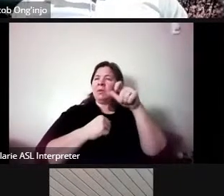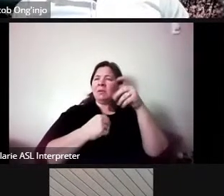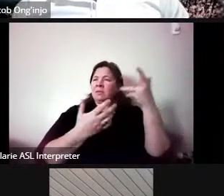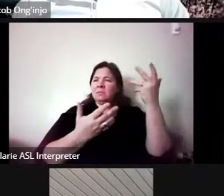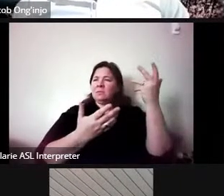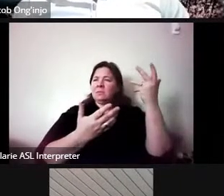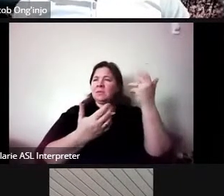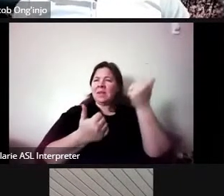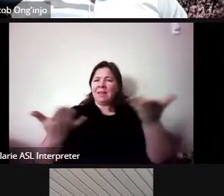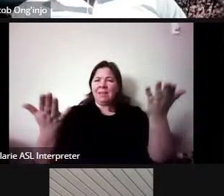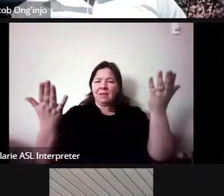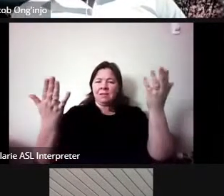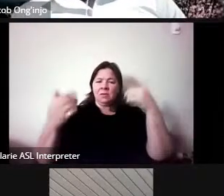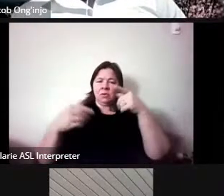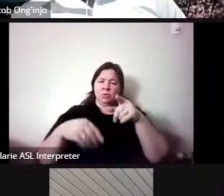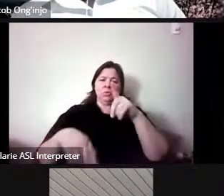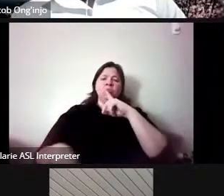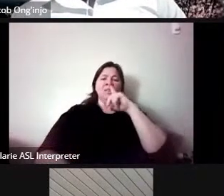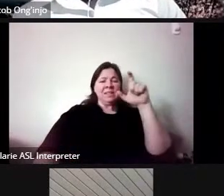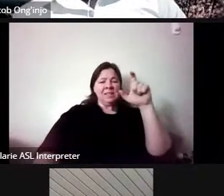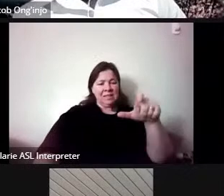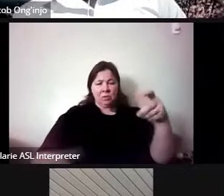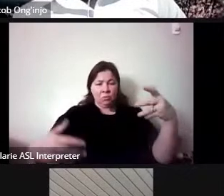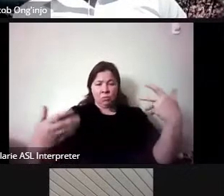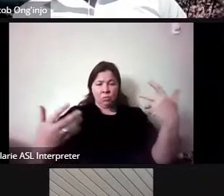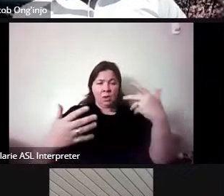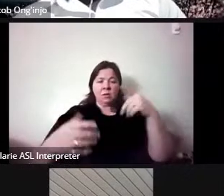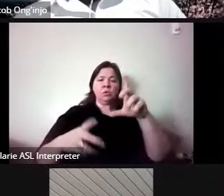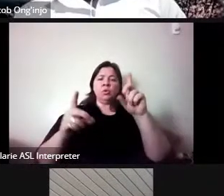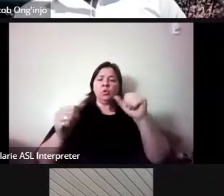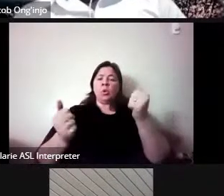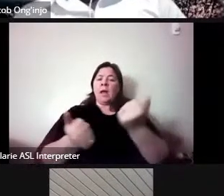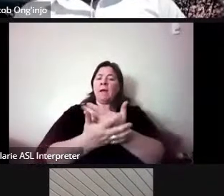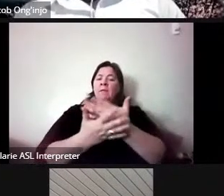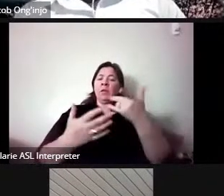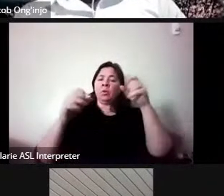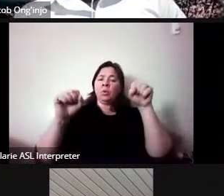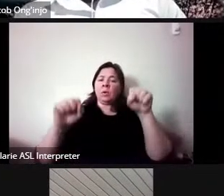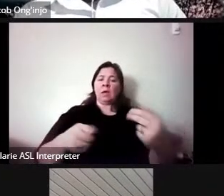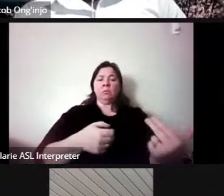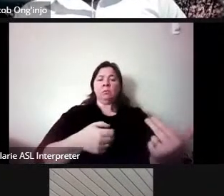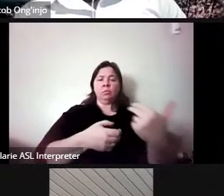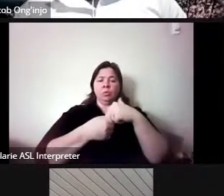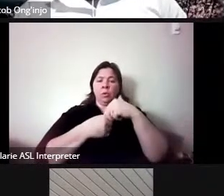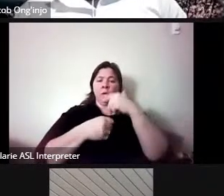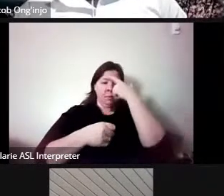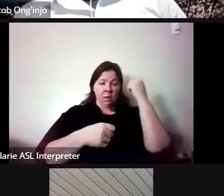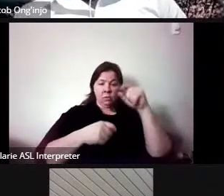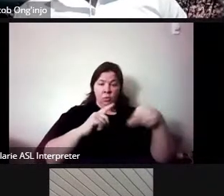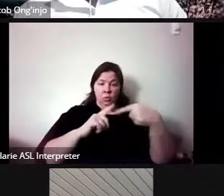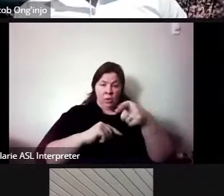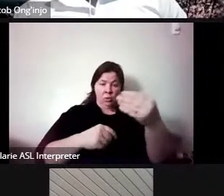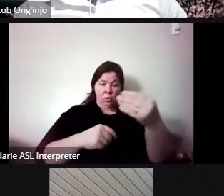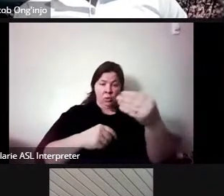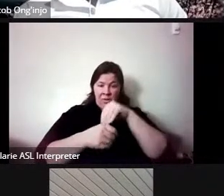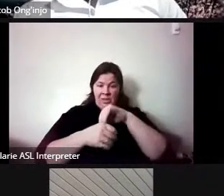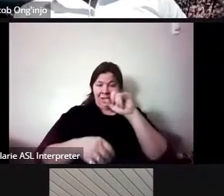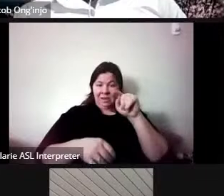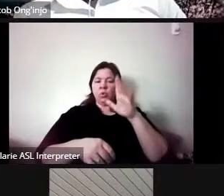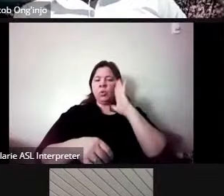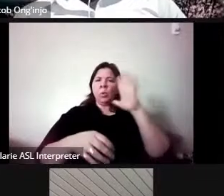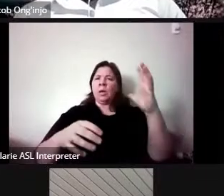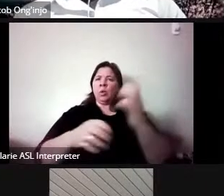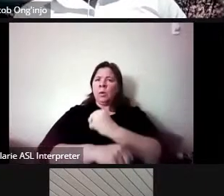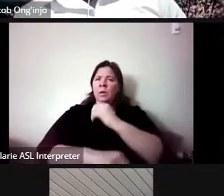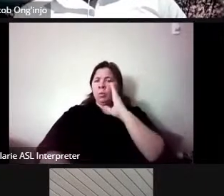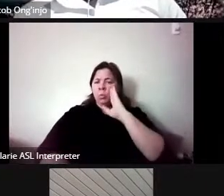you don't need anything. You just need to do everything you can to get in, because when you are in it, you will